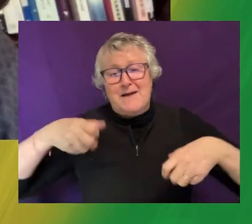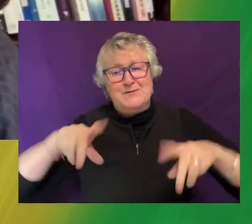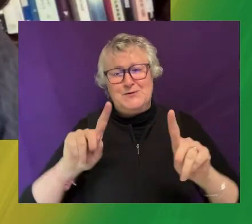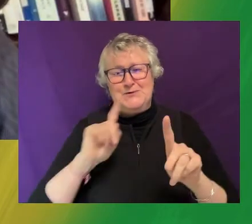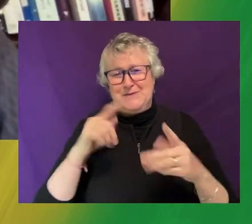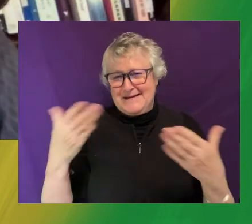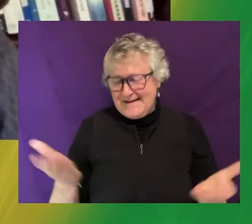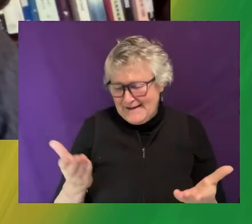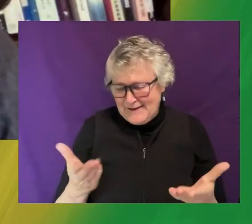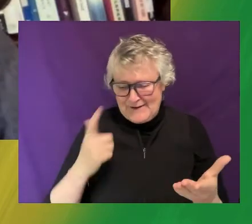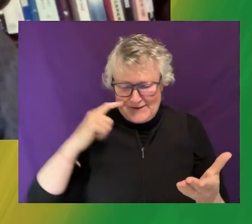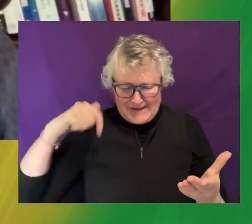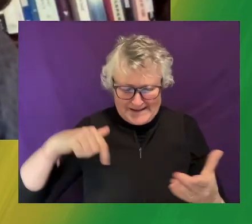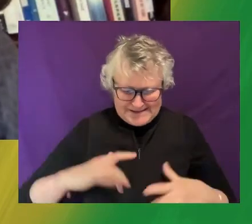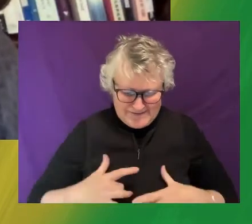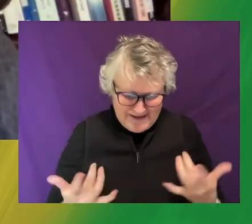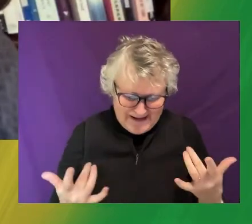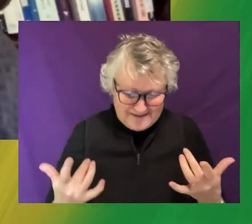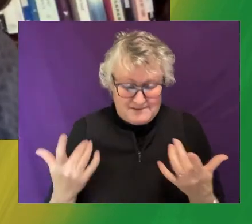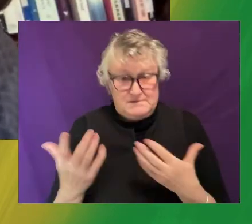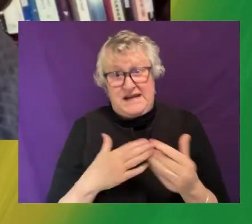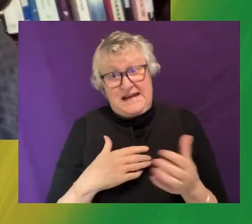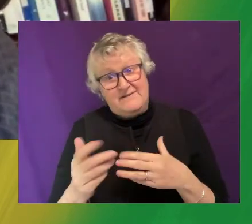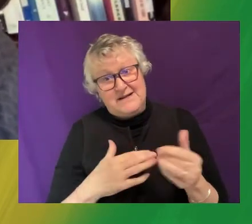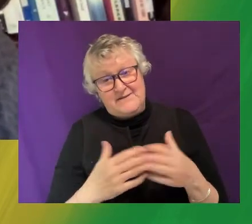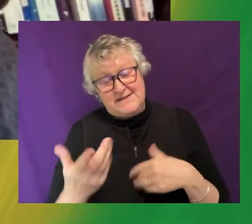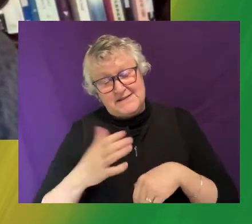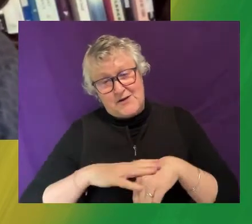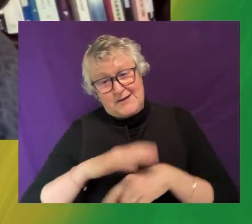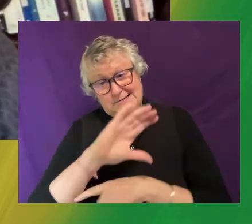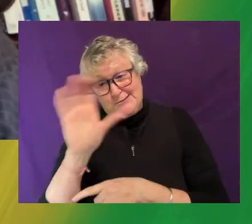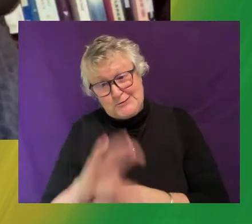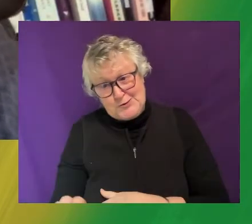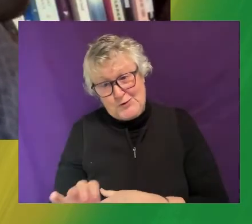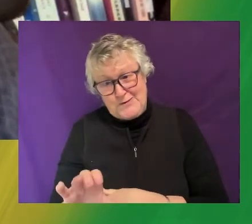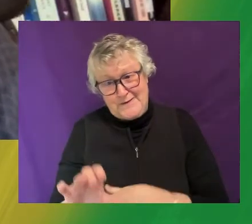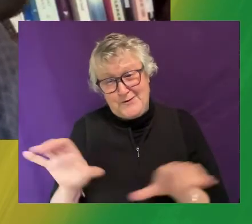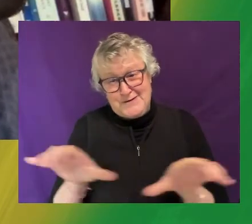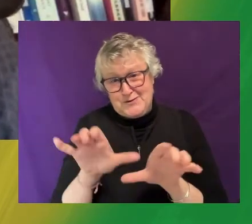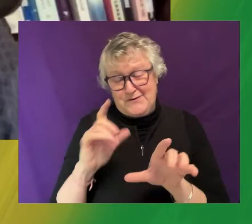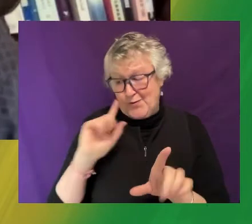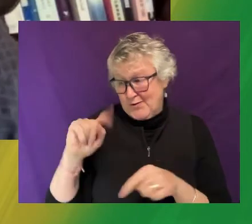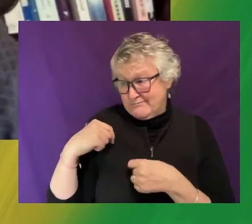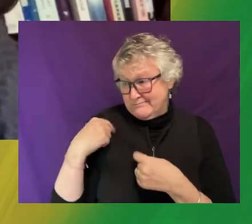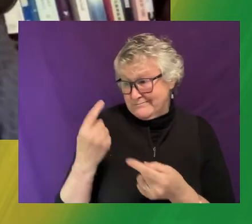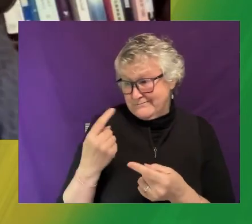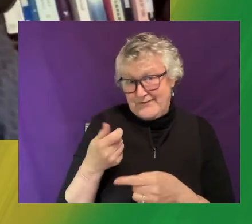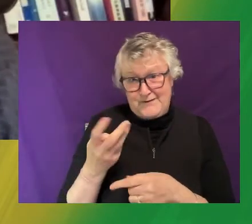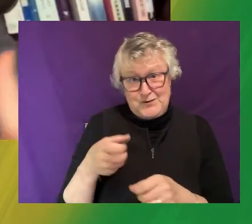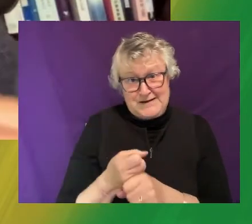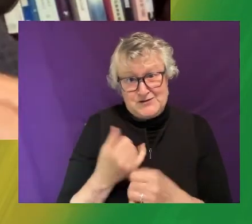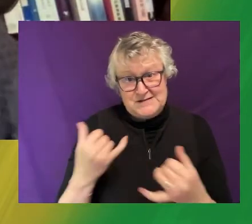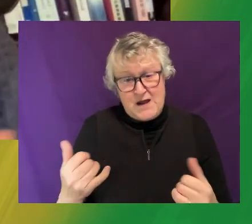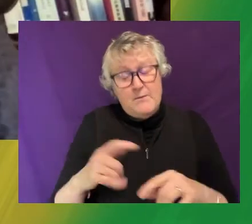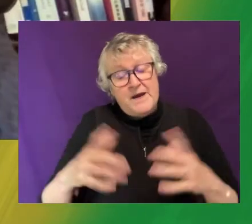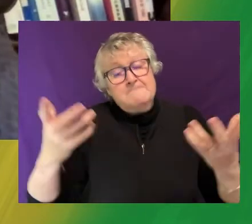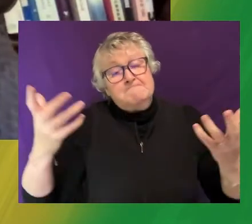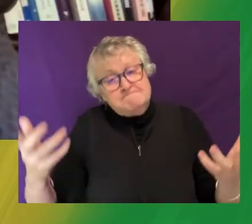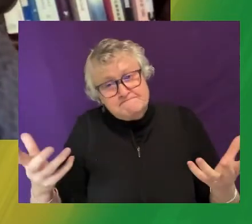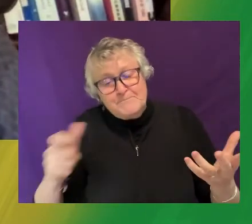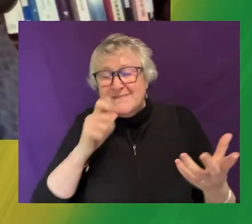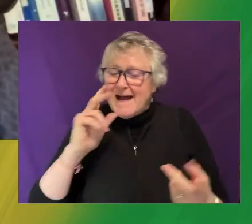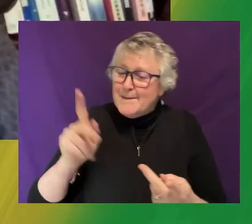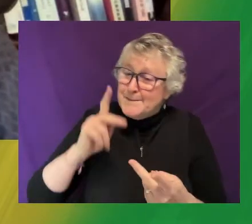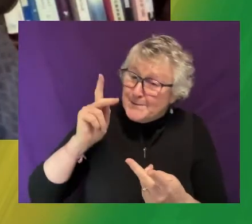for this event, even if it is this virtual thing that we've been doing for a couple of years now. It's certainly better than nothing, an opportunity for us to connect